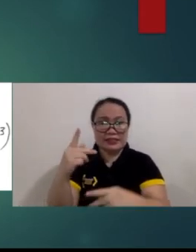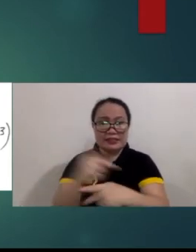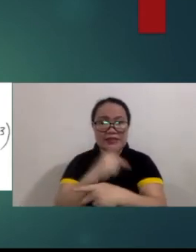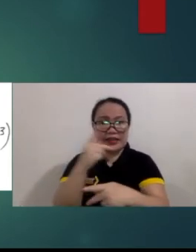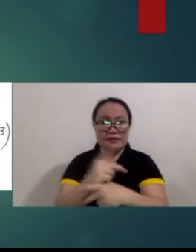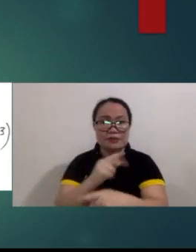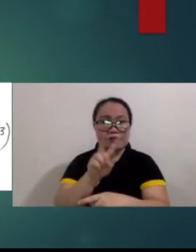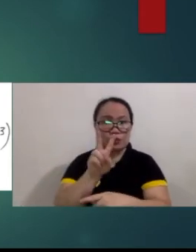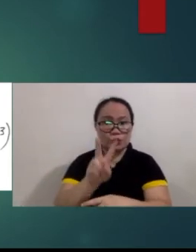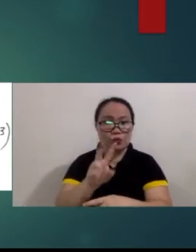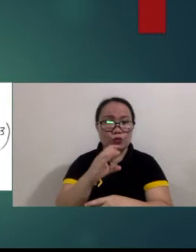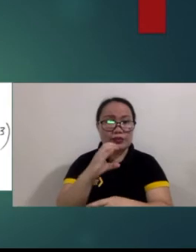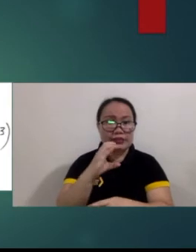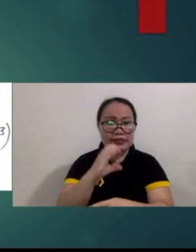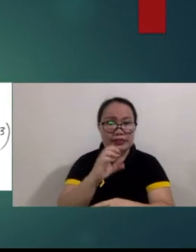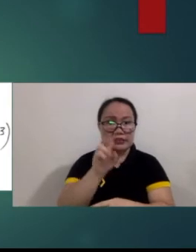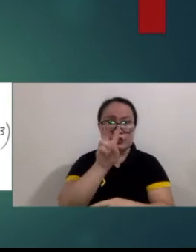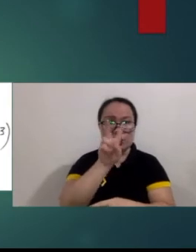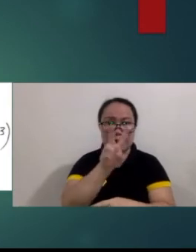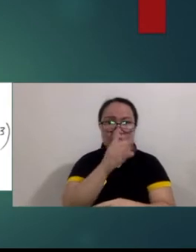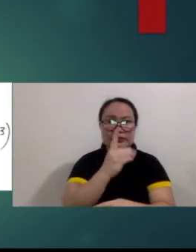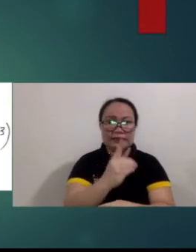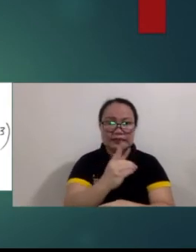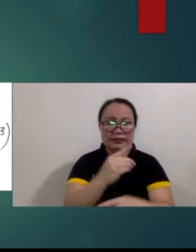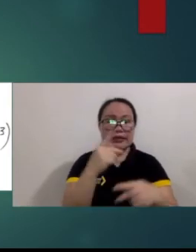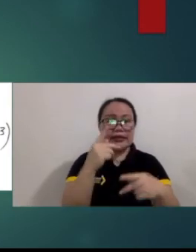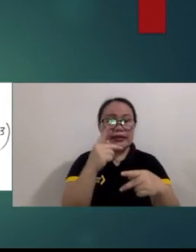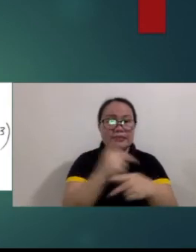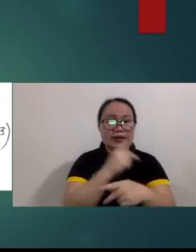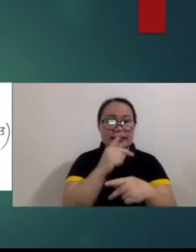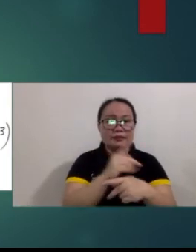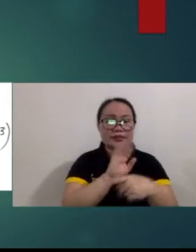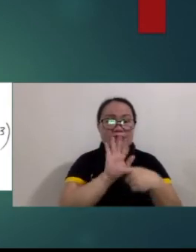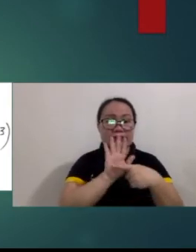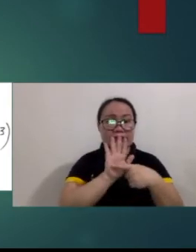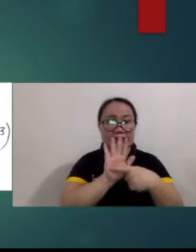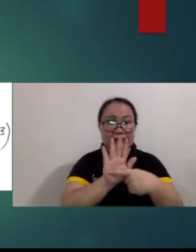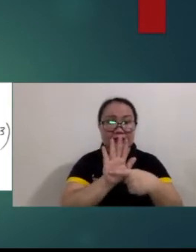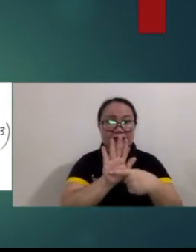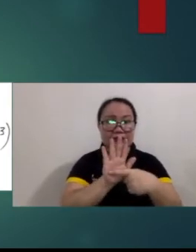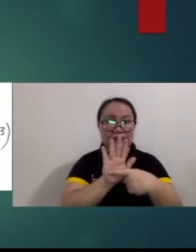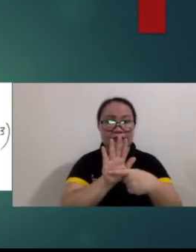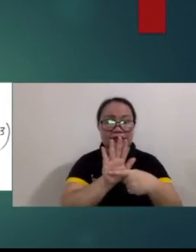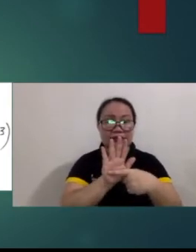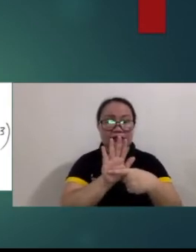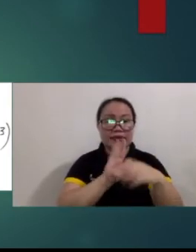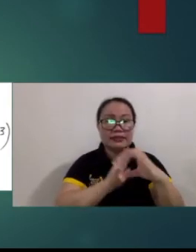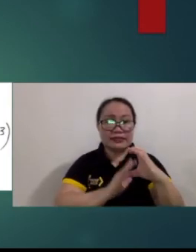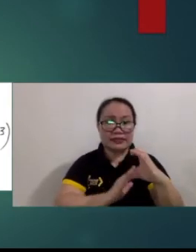3cd times 2c squared d times negative